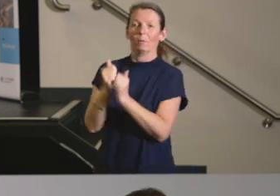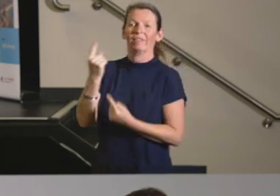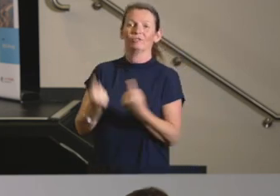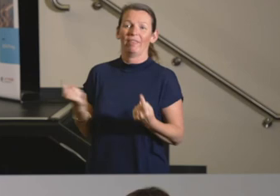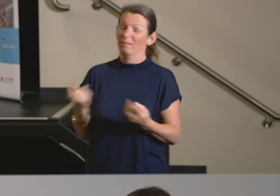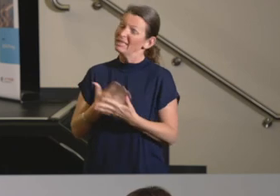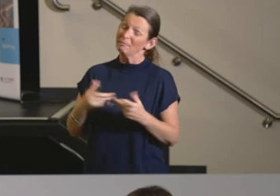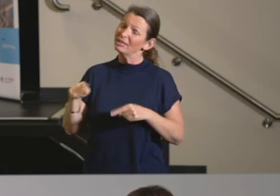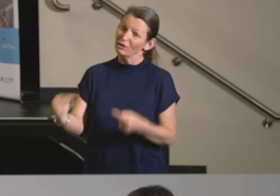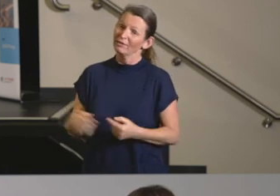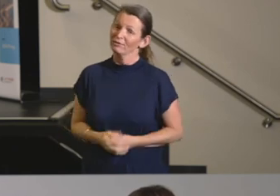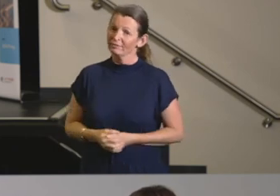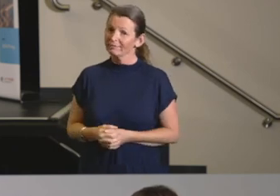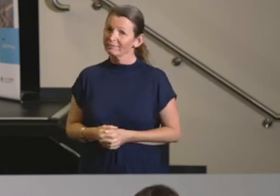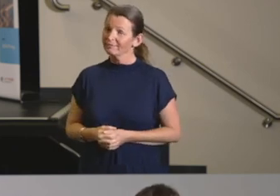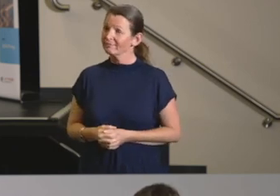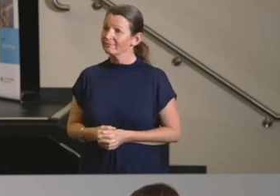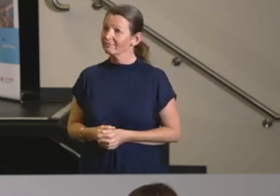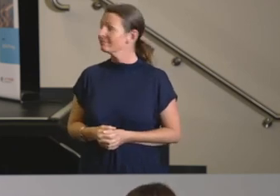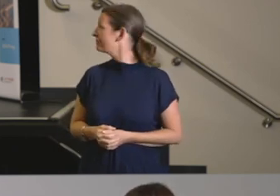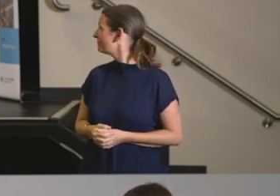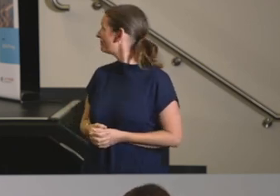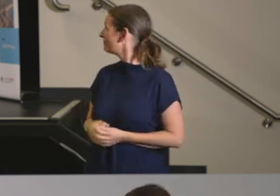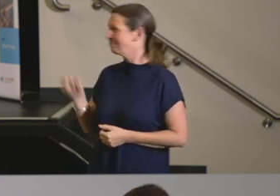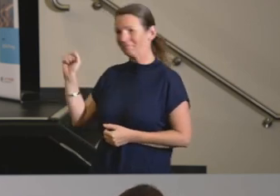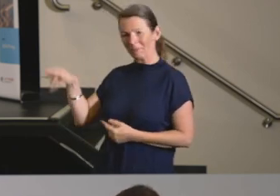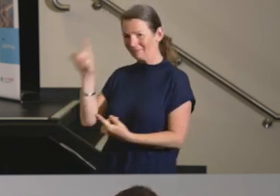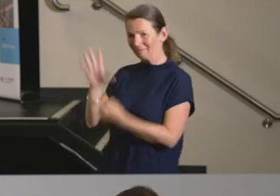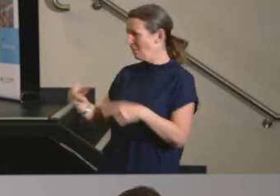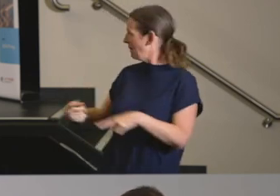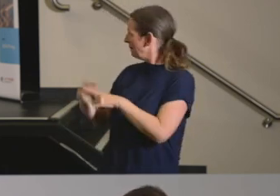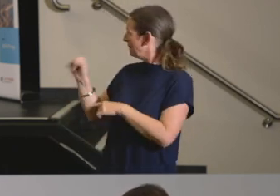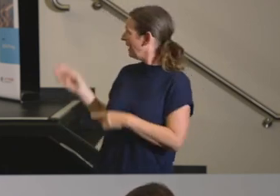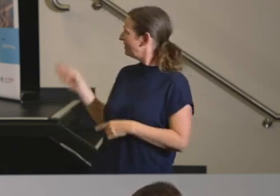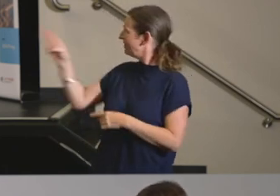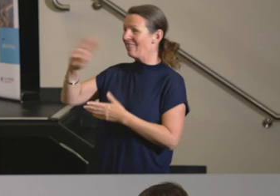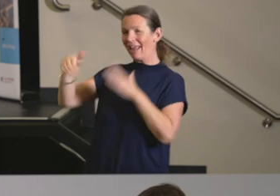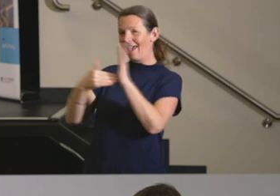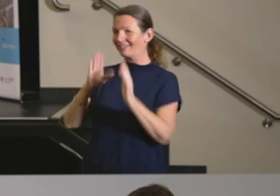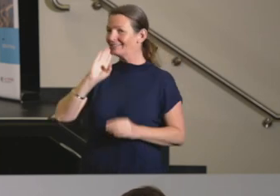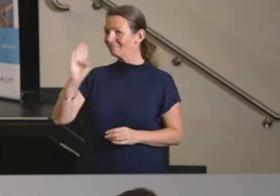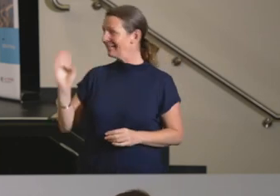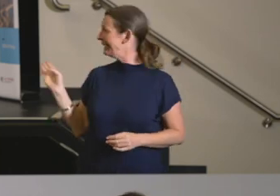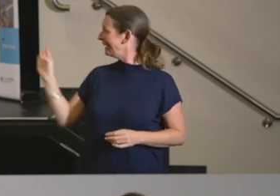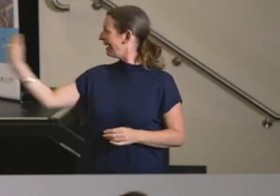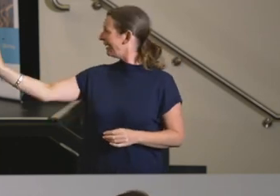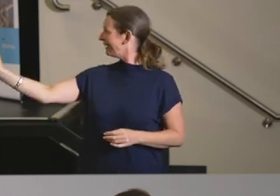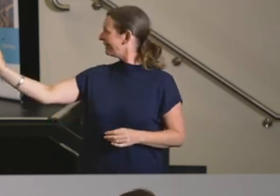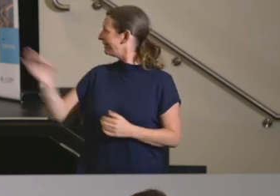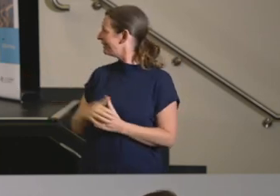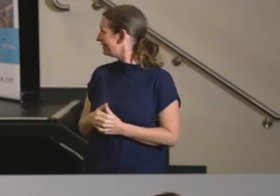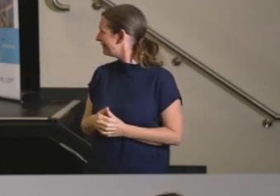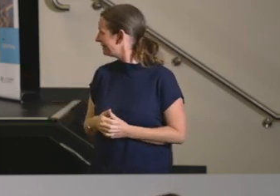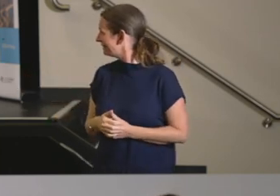challenge. Well, we're at a critical juncture coming to the end, so I'm our last speaker who has the floor to make